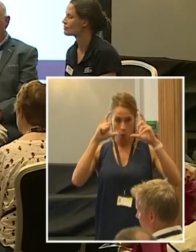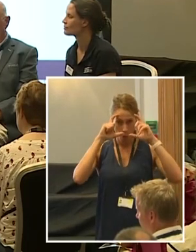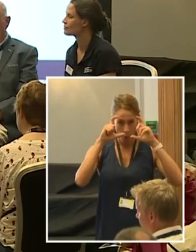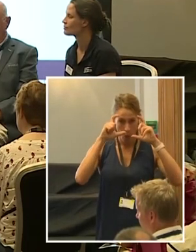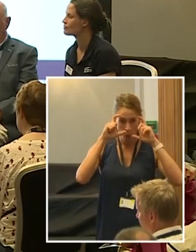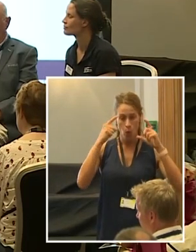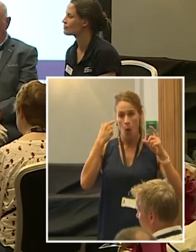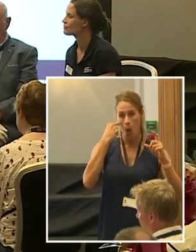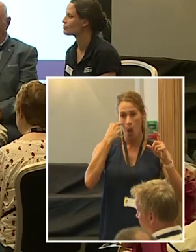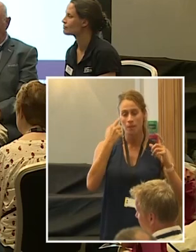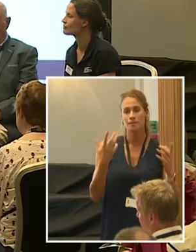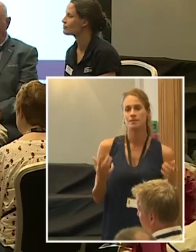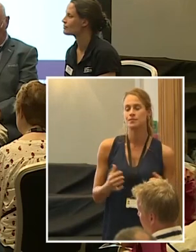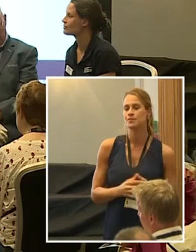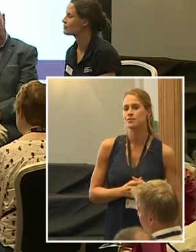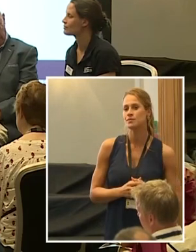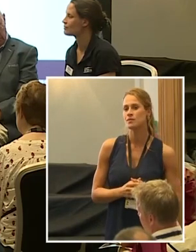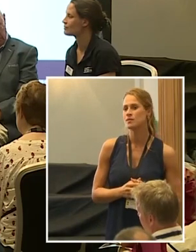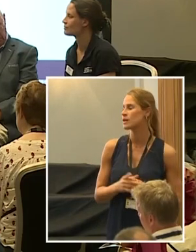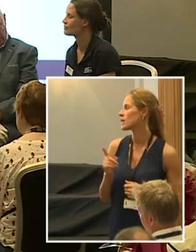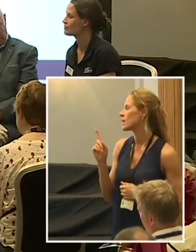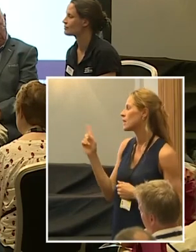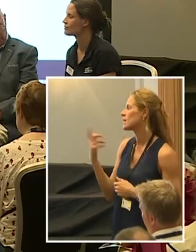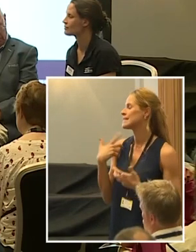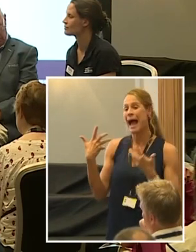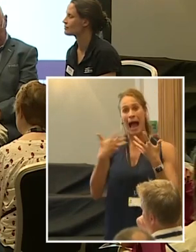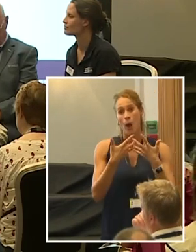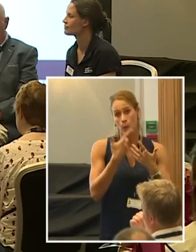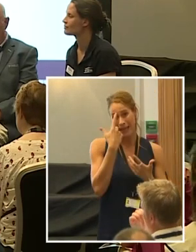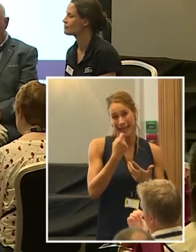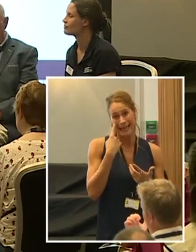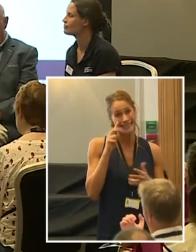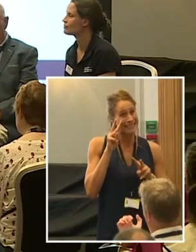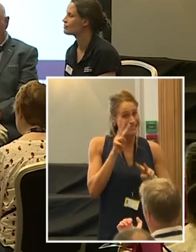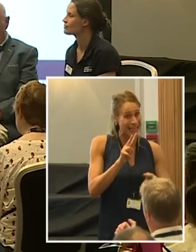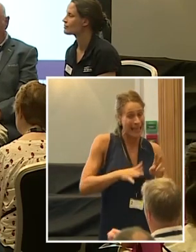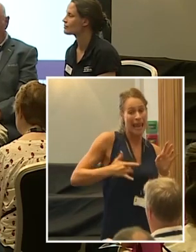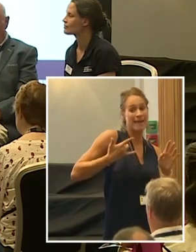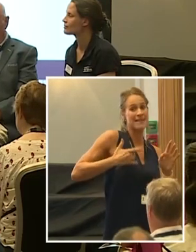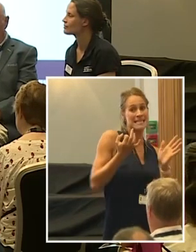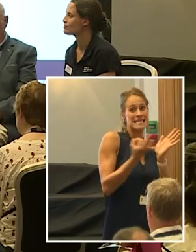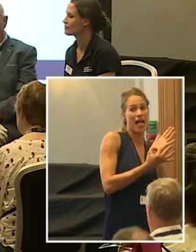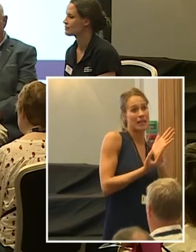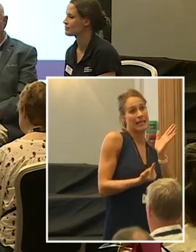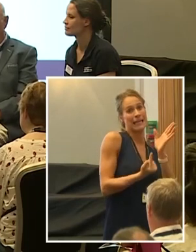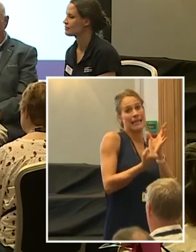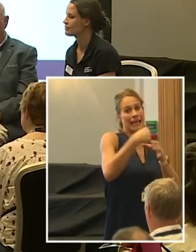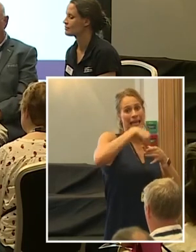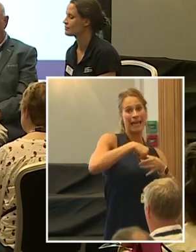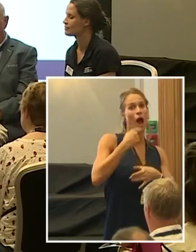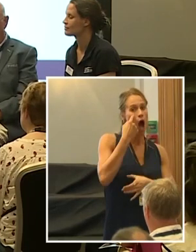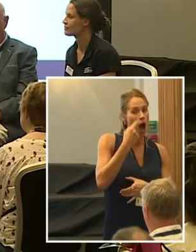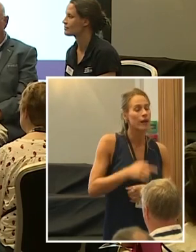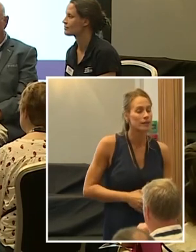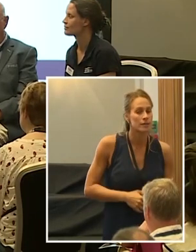laser ophthalmoscope. So that's the one where it actually allows you to see individual cells in the living eye. So that's something that is essentially